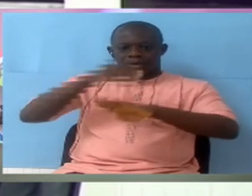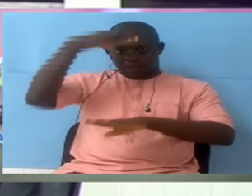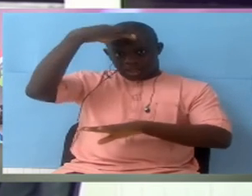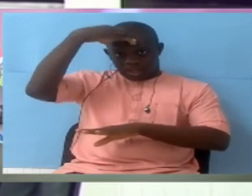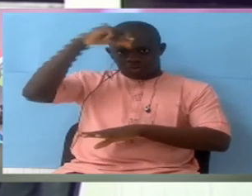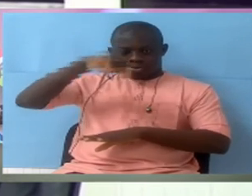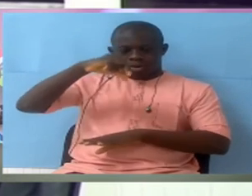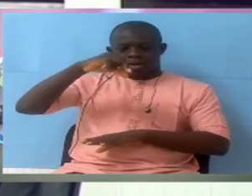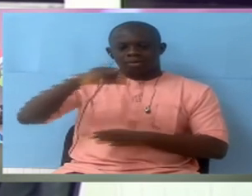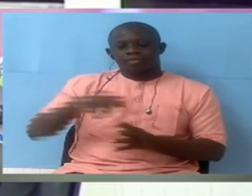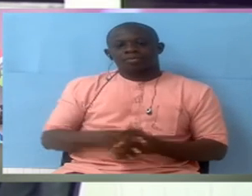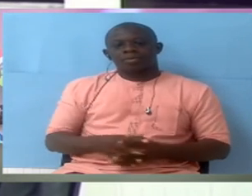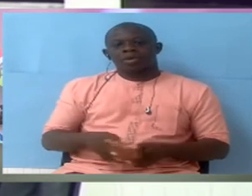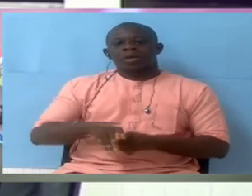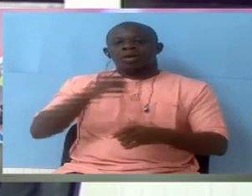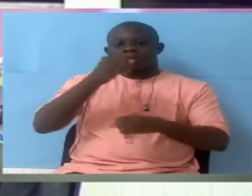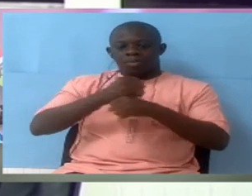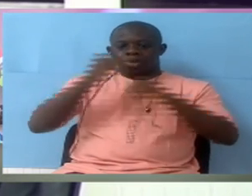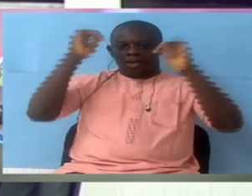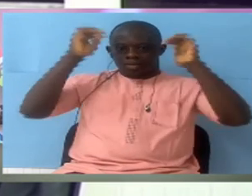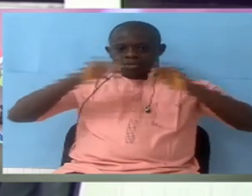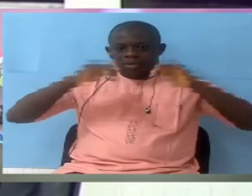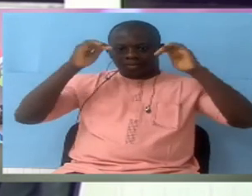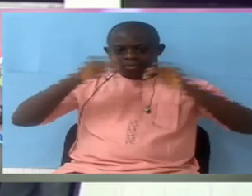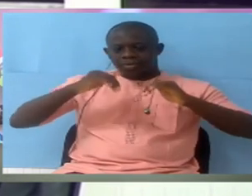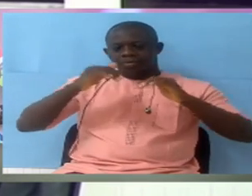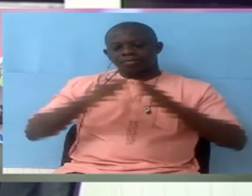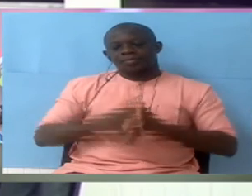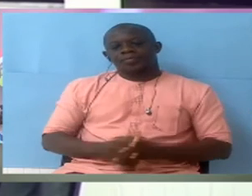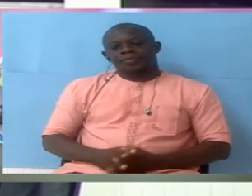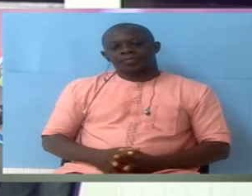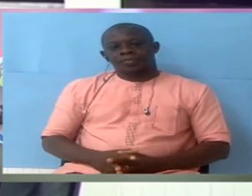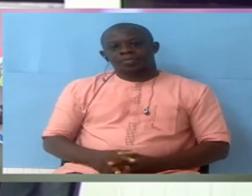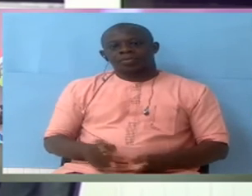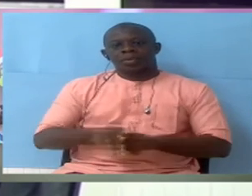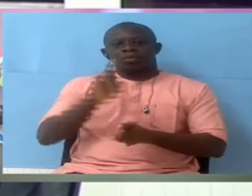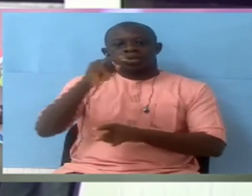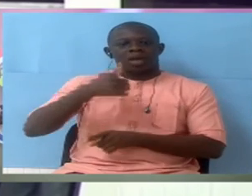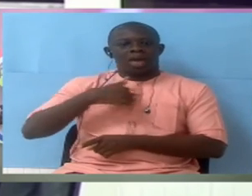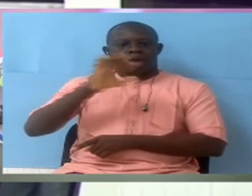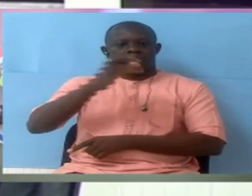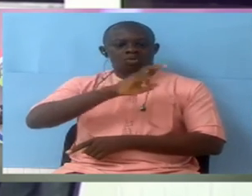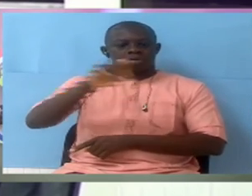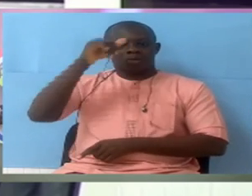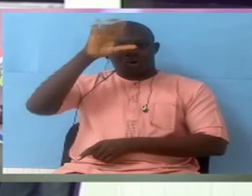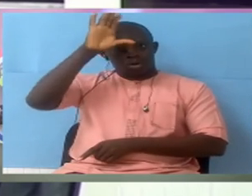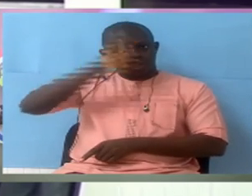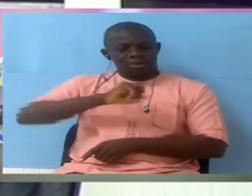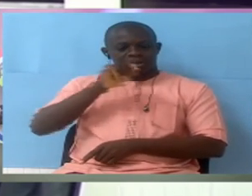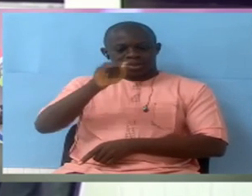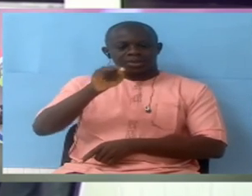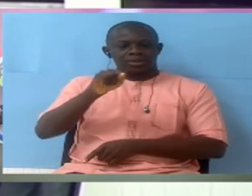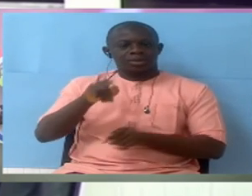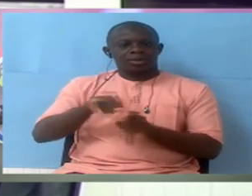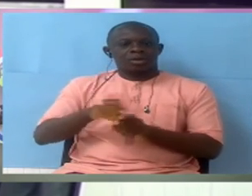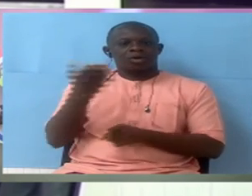ci headquarters bi for a meeting pour ñu dajé fa. But I cannot understand this one